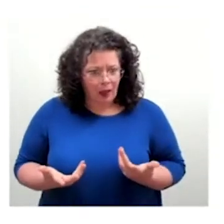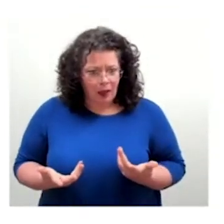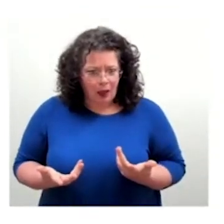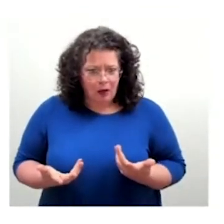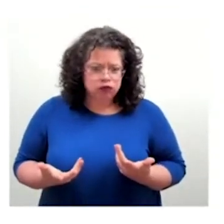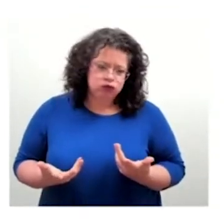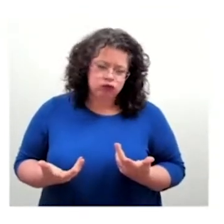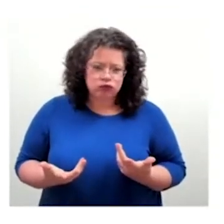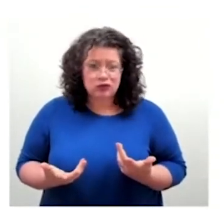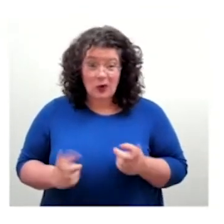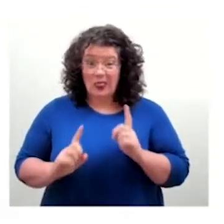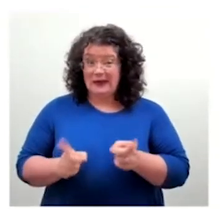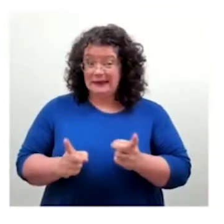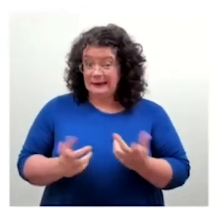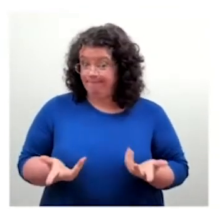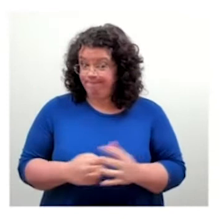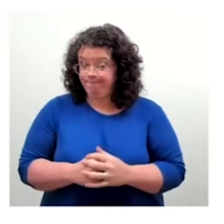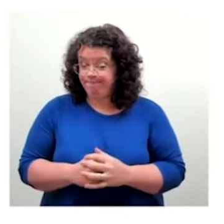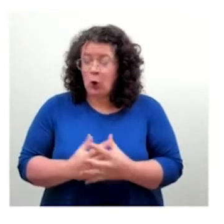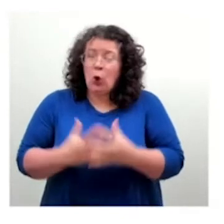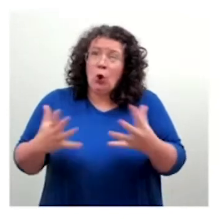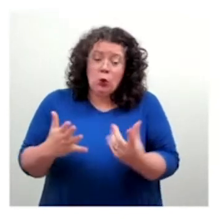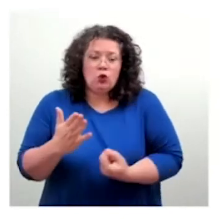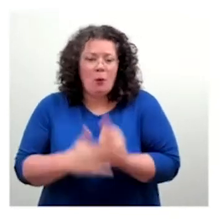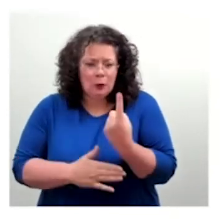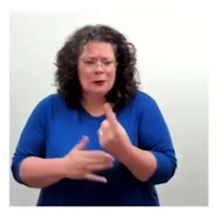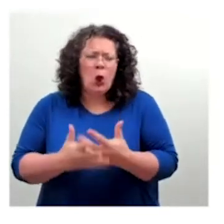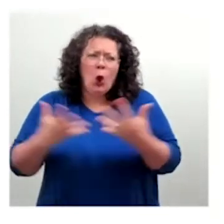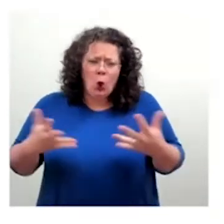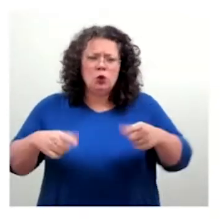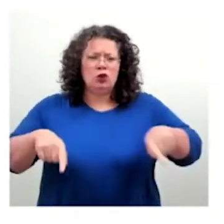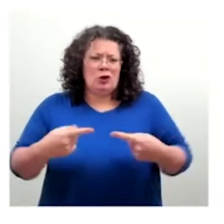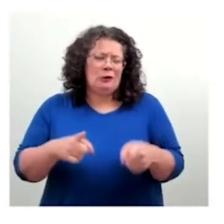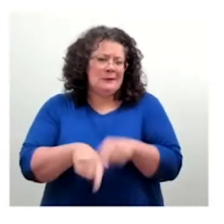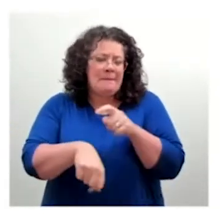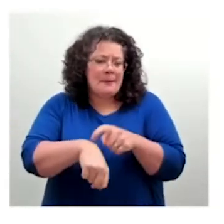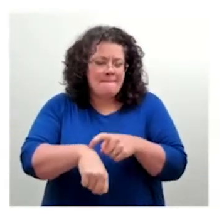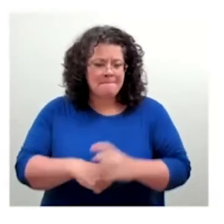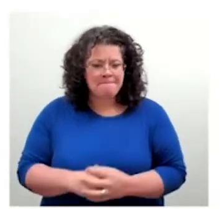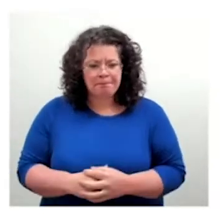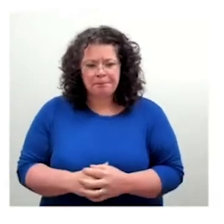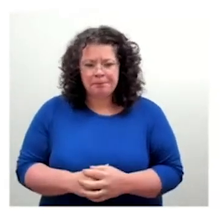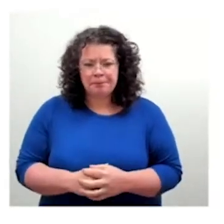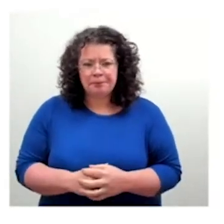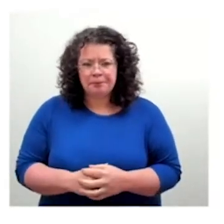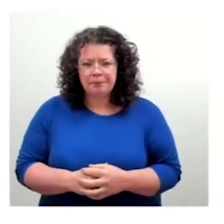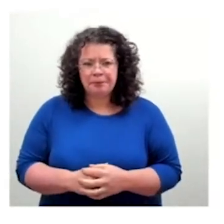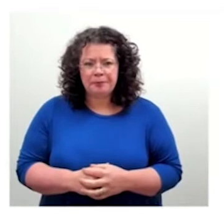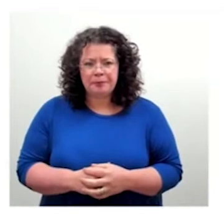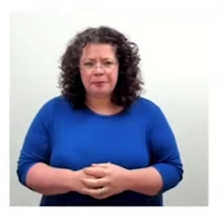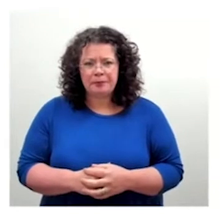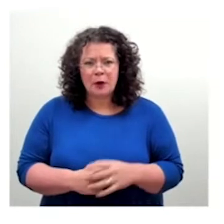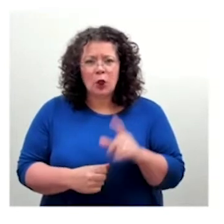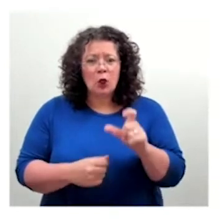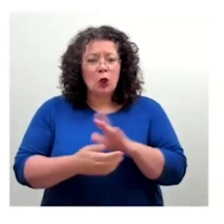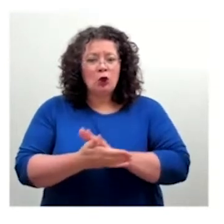This is Christopher, that you mentioned inaccessible PDF, because that's a big deal right now. From the top down, you've got to make sure that all your